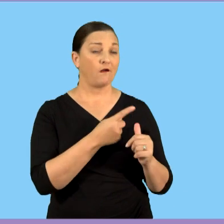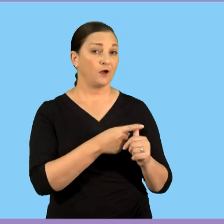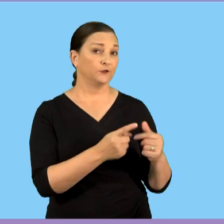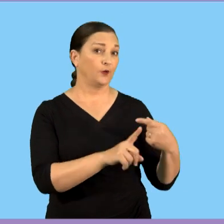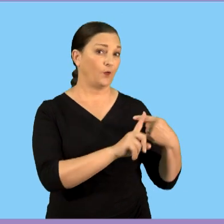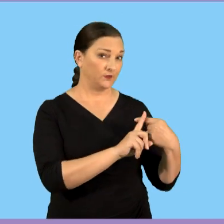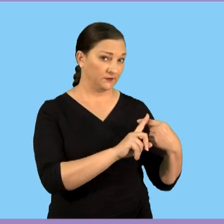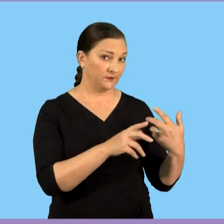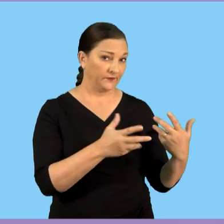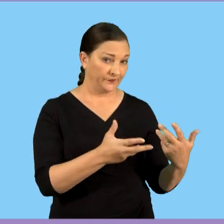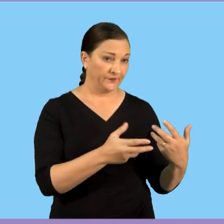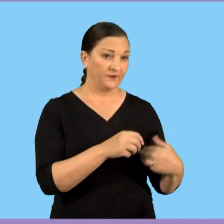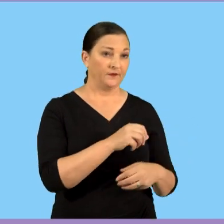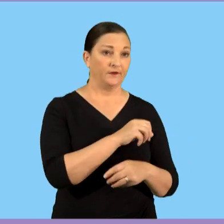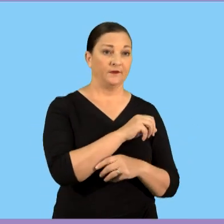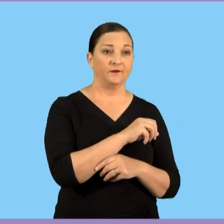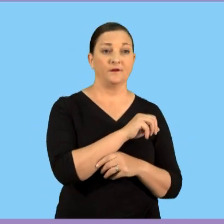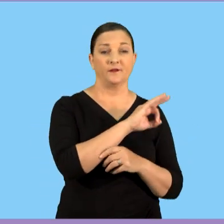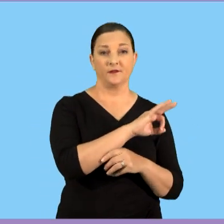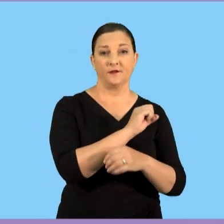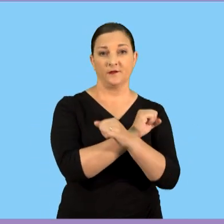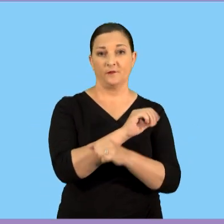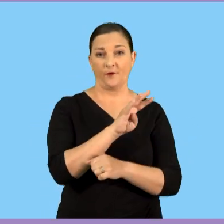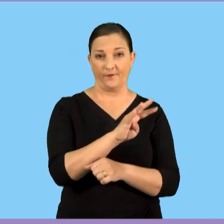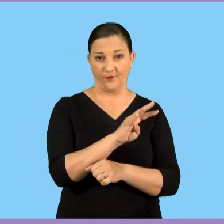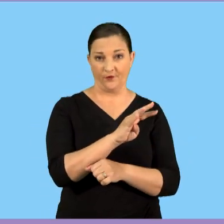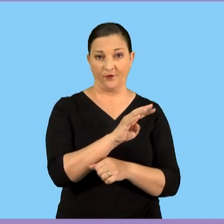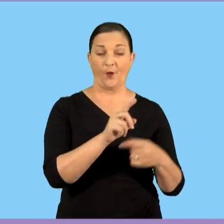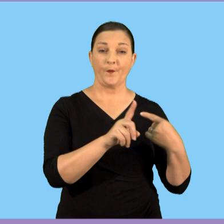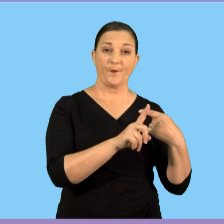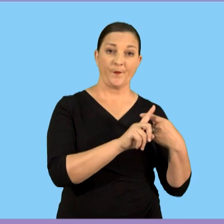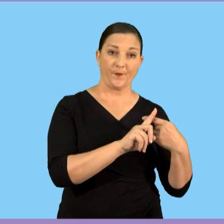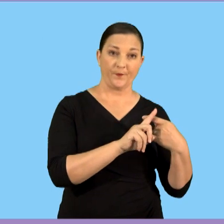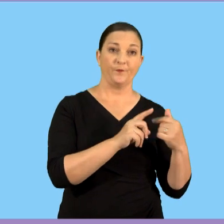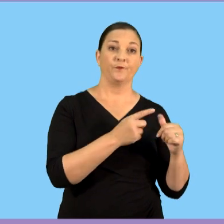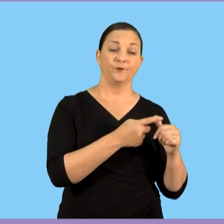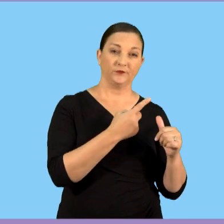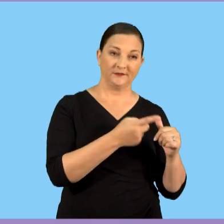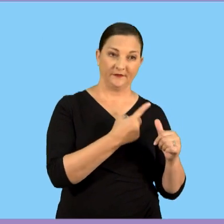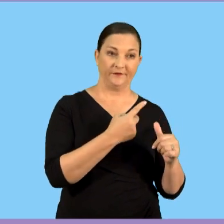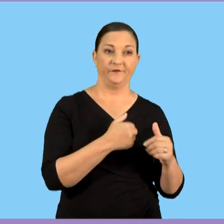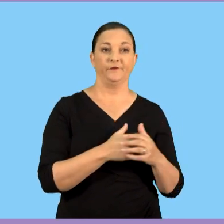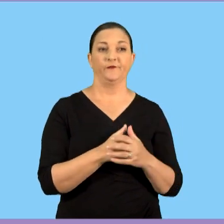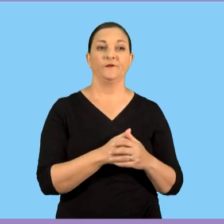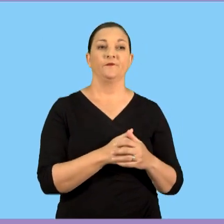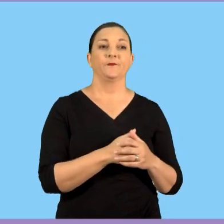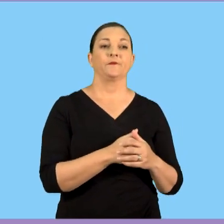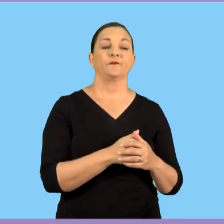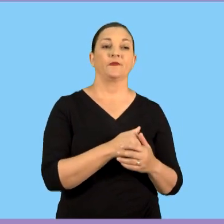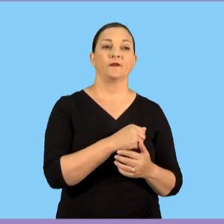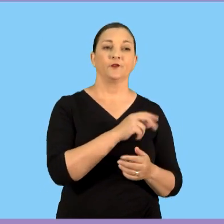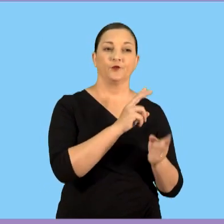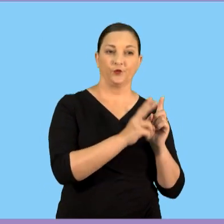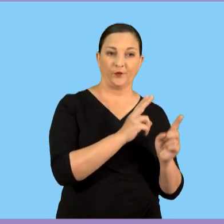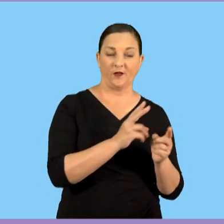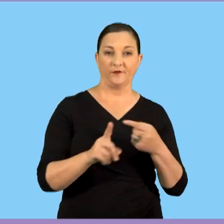a positive answer. So a positive 3 multiplied by a positive 4, that is a positive 12. When we